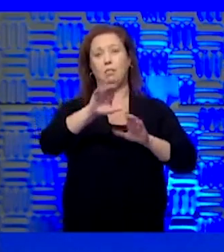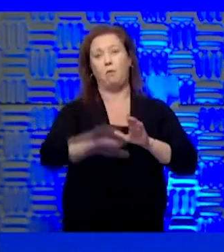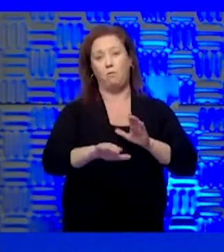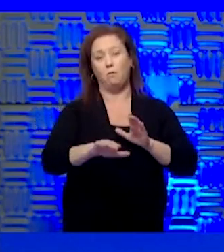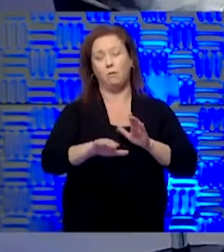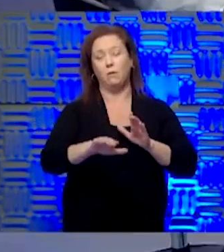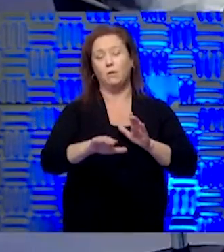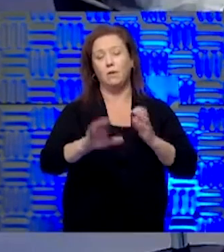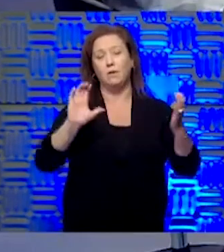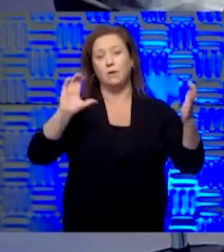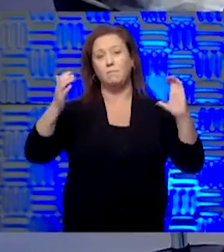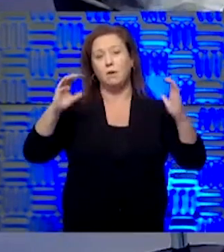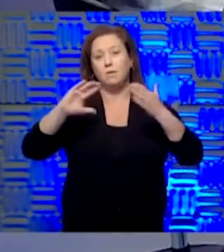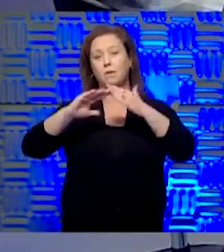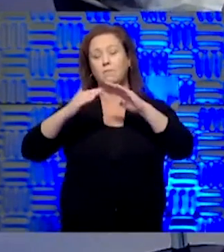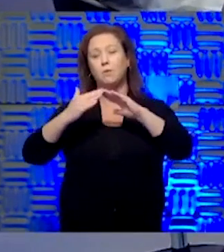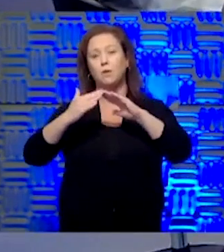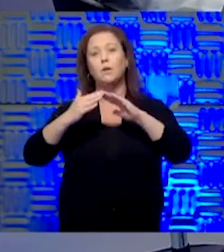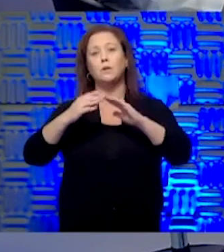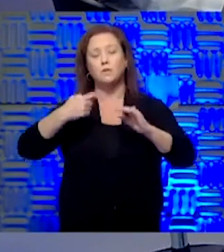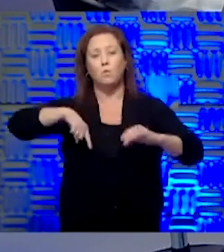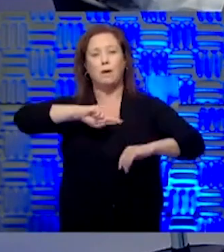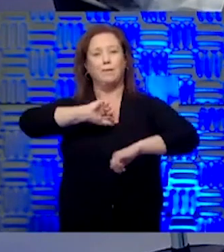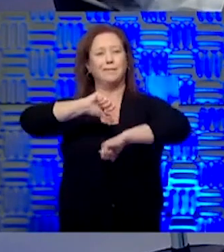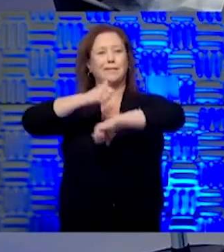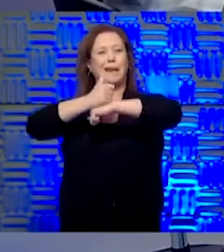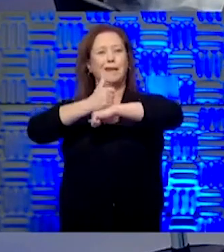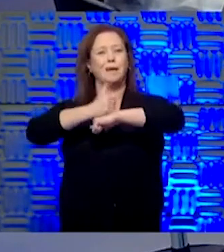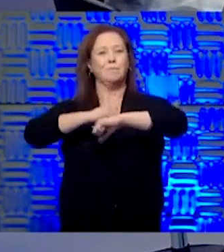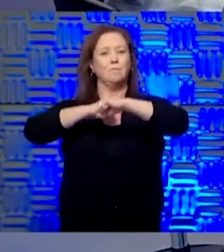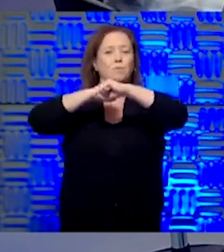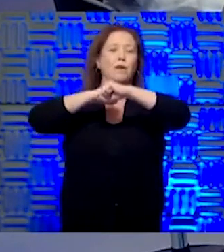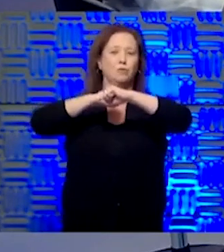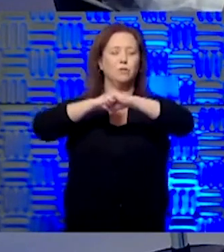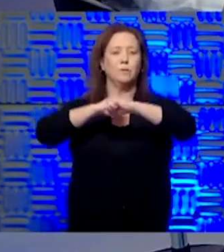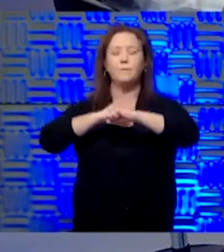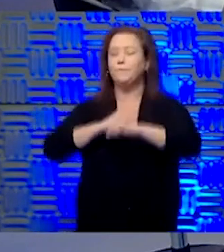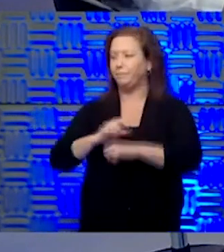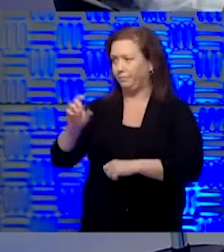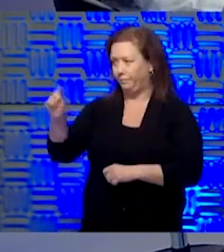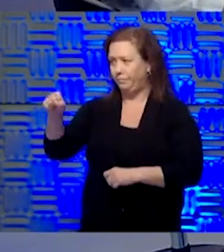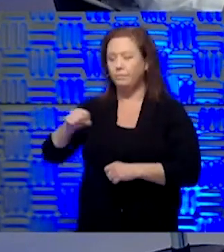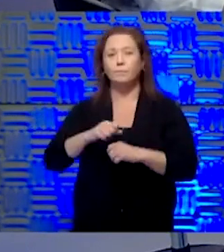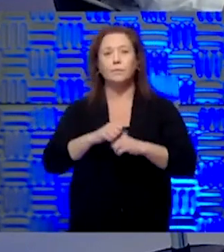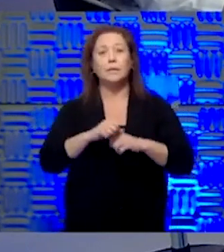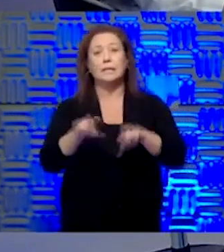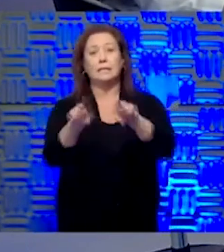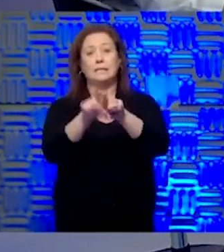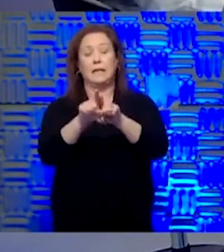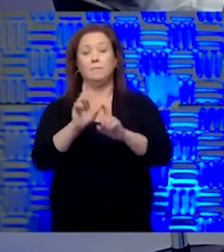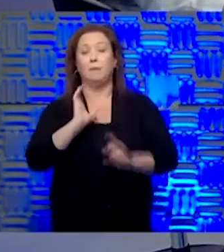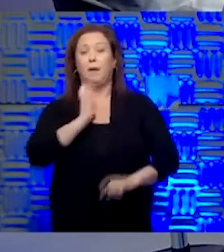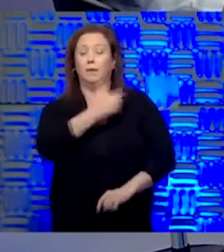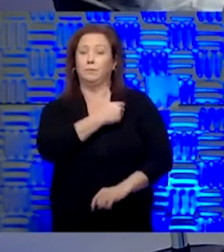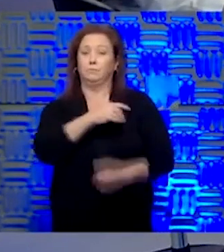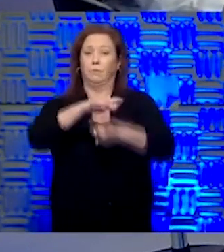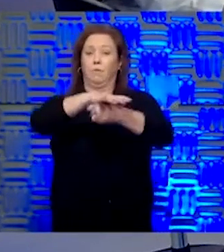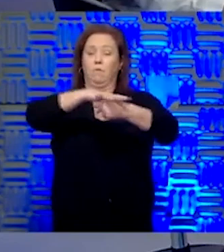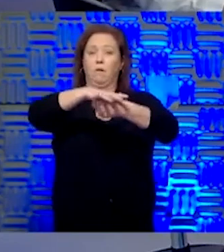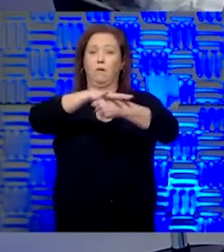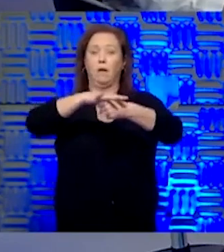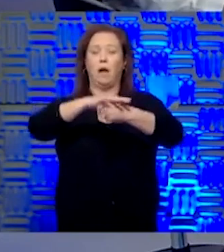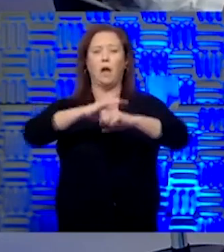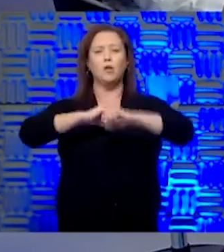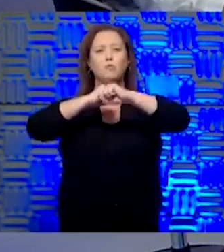in the communities. So we have all those precautions in place too. Yeah. Well, Dina, we're doing the same things in the ambulatory, right? Yep. So as you think about how